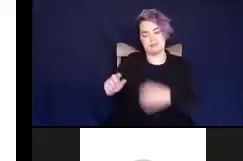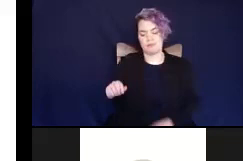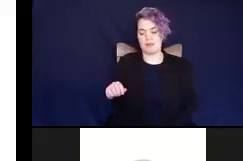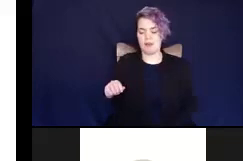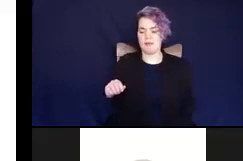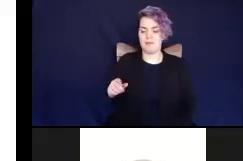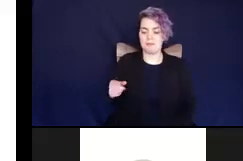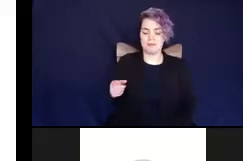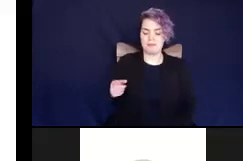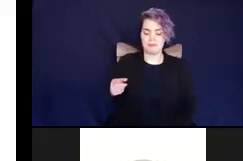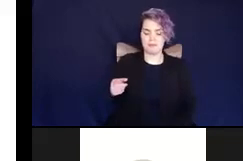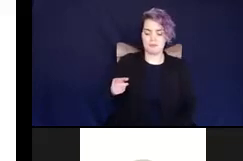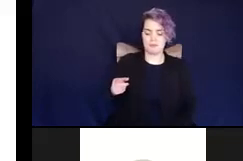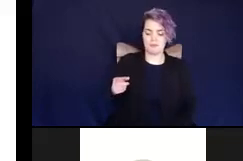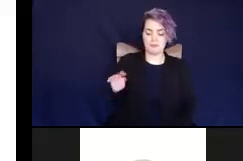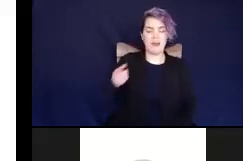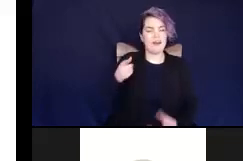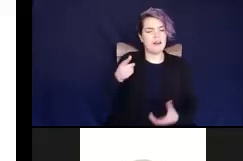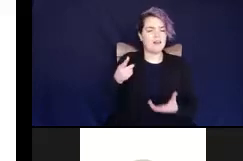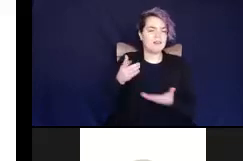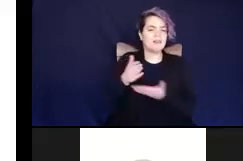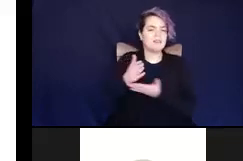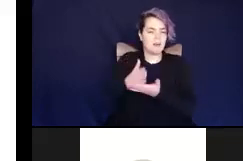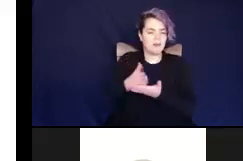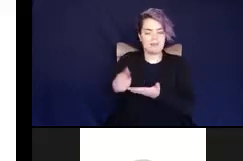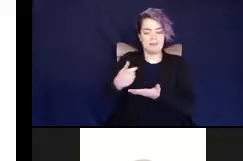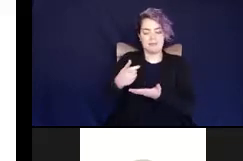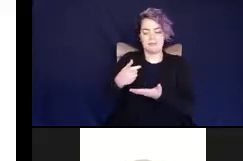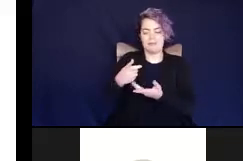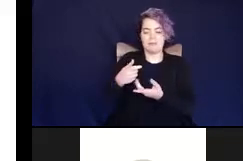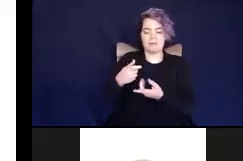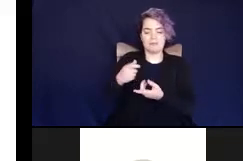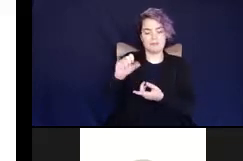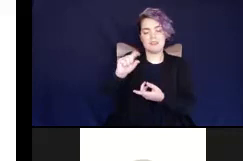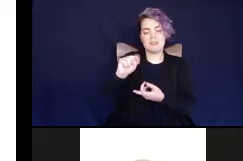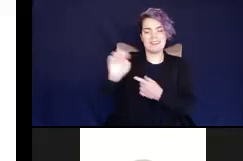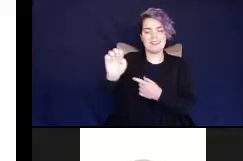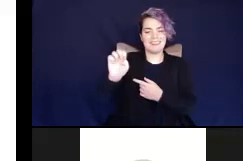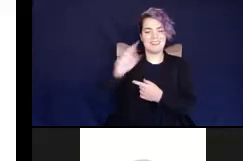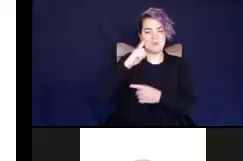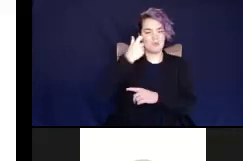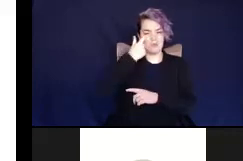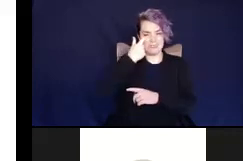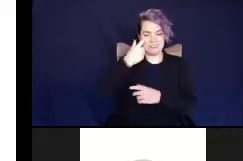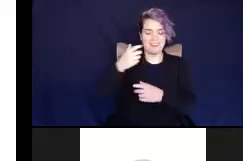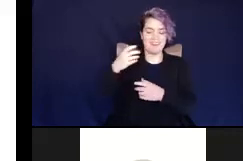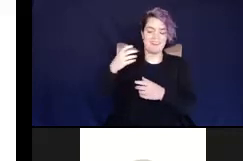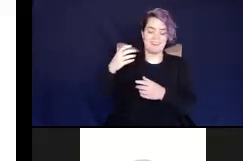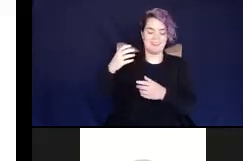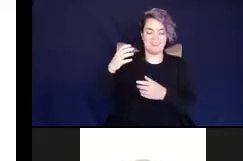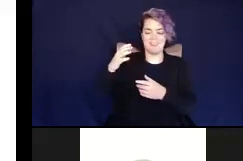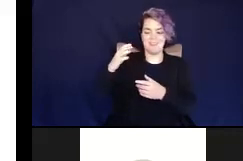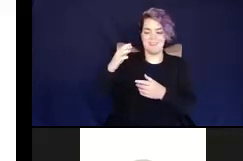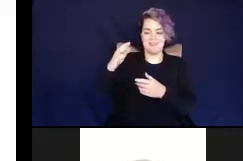E's had discharged a lot of people recently and had reduced its census by something like a third.